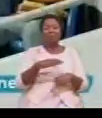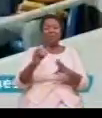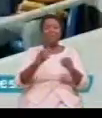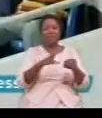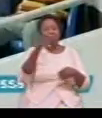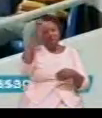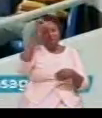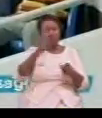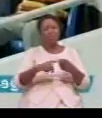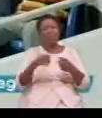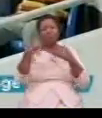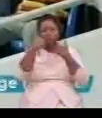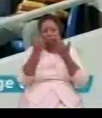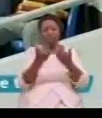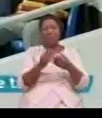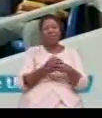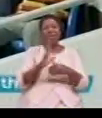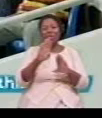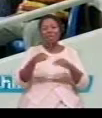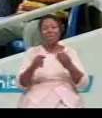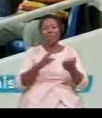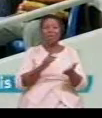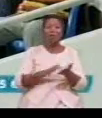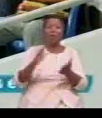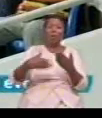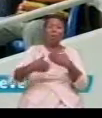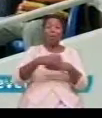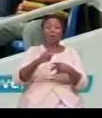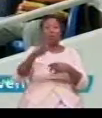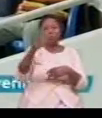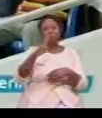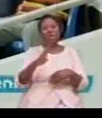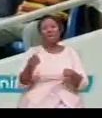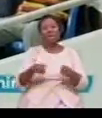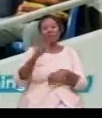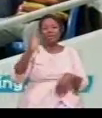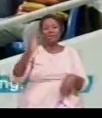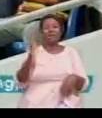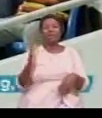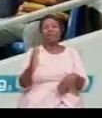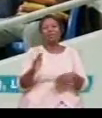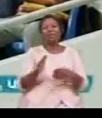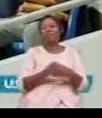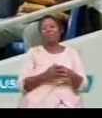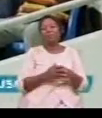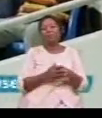You are giving the glory back to God. And you are encouraging others to believe.